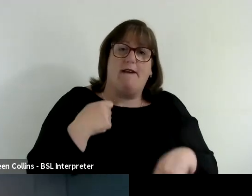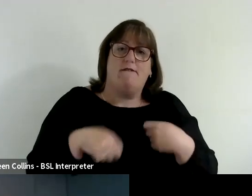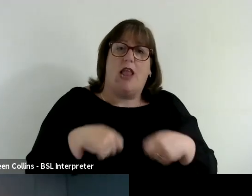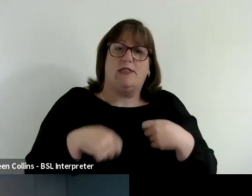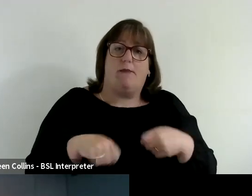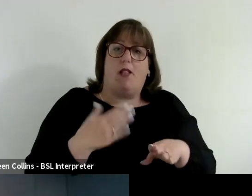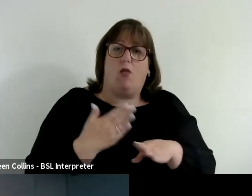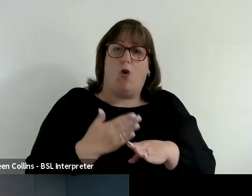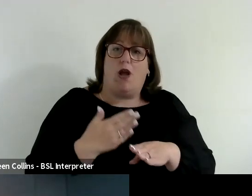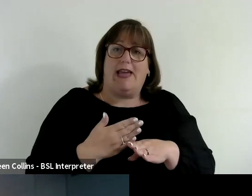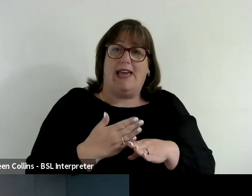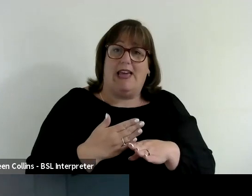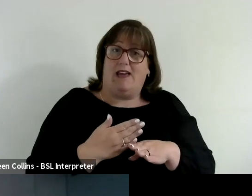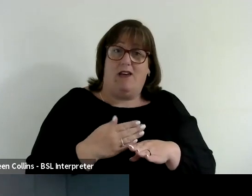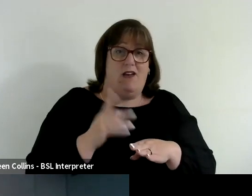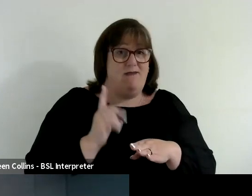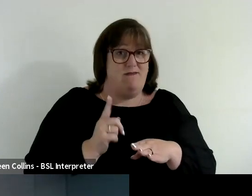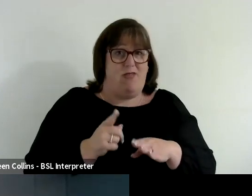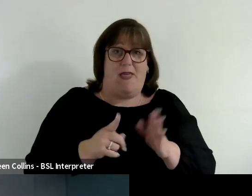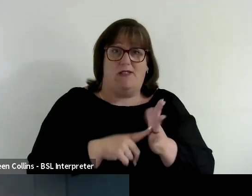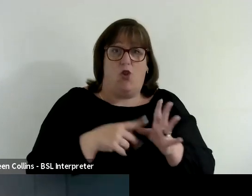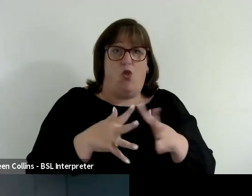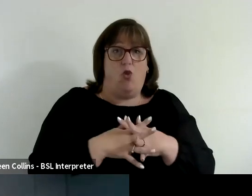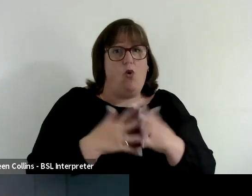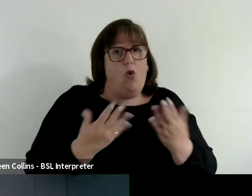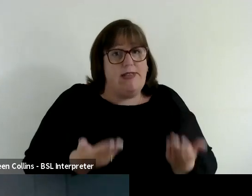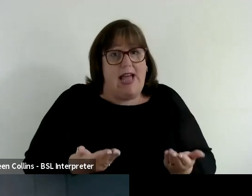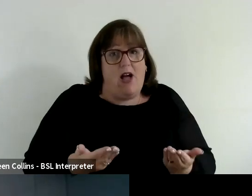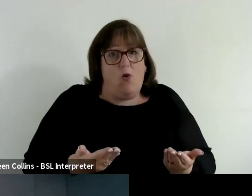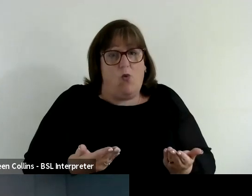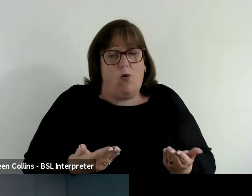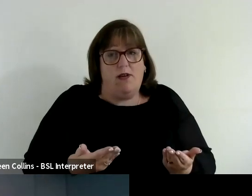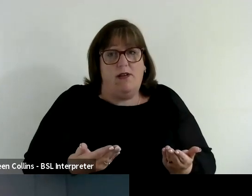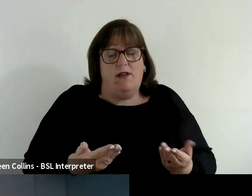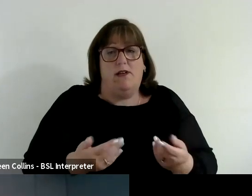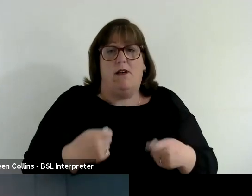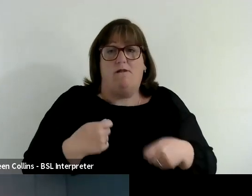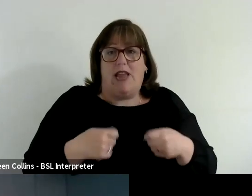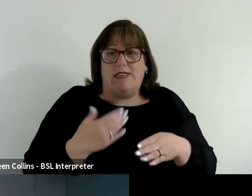that any person can request of their employer flexible working, and